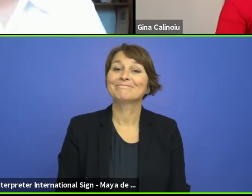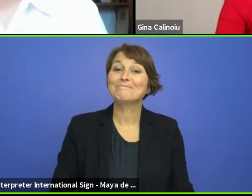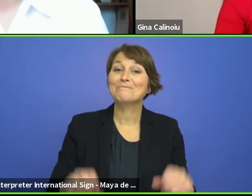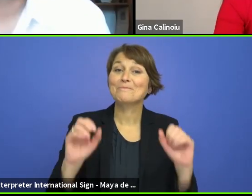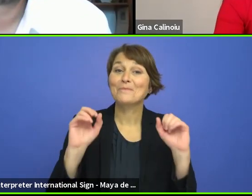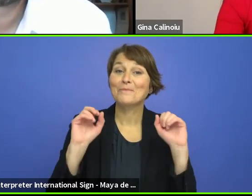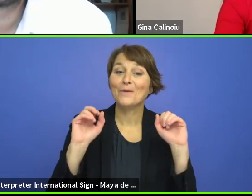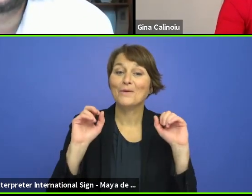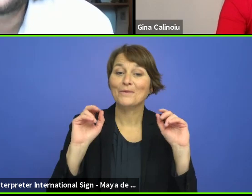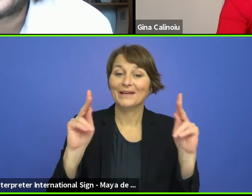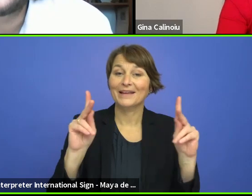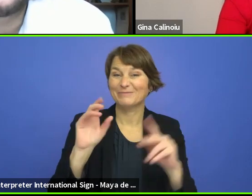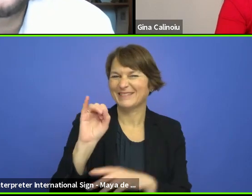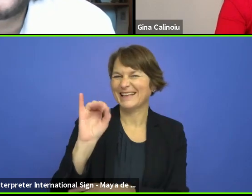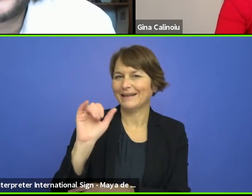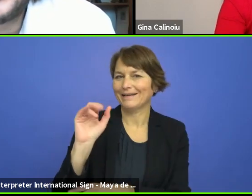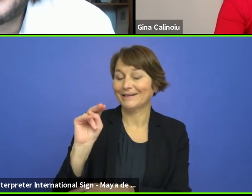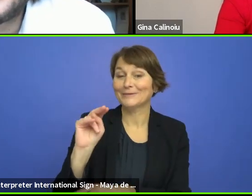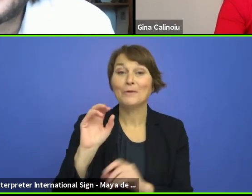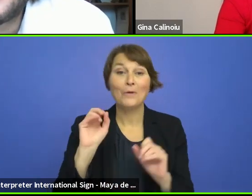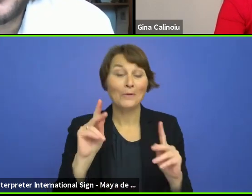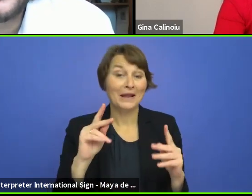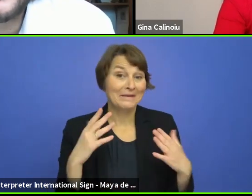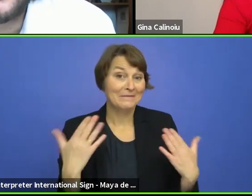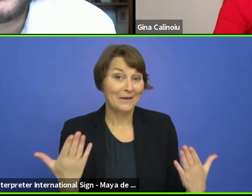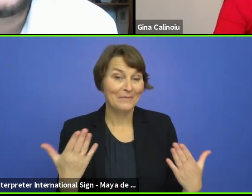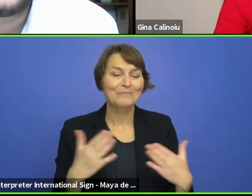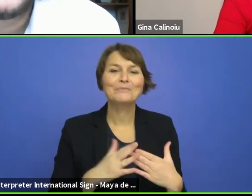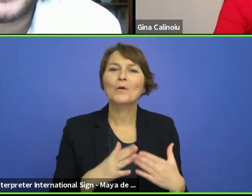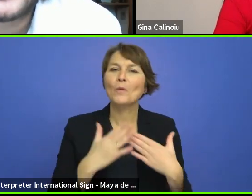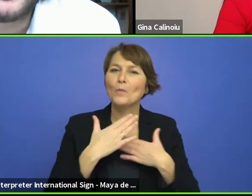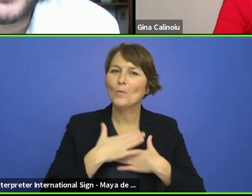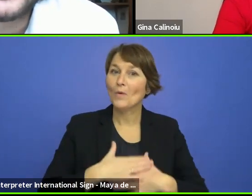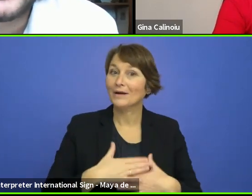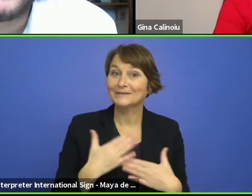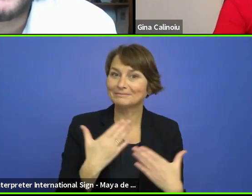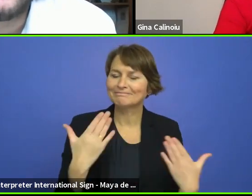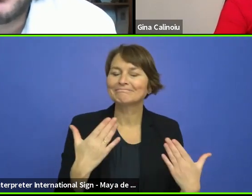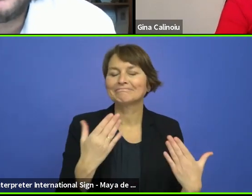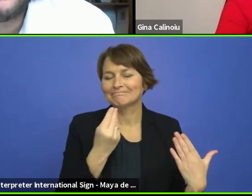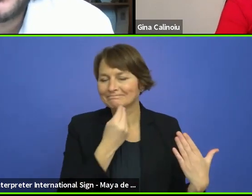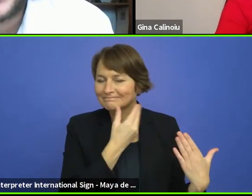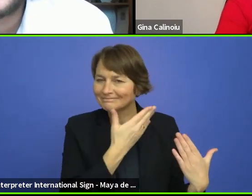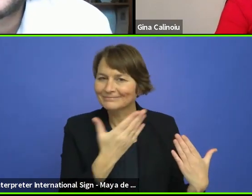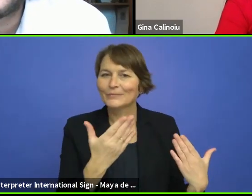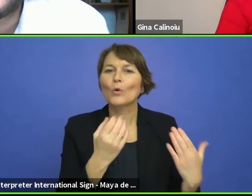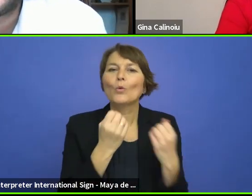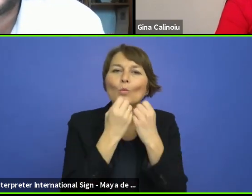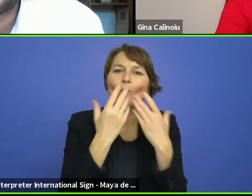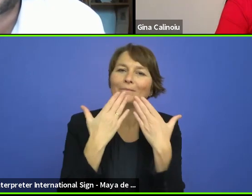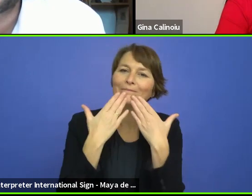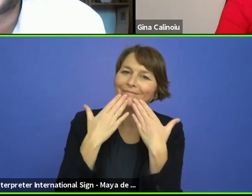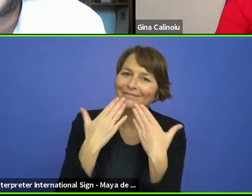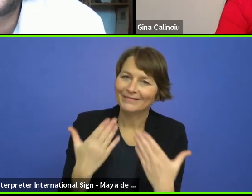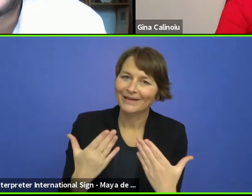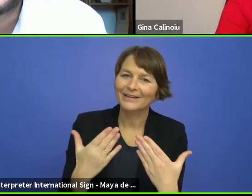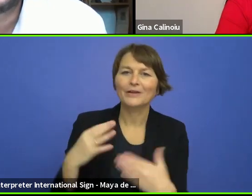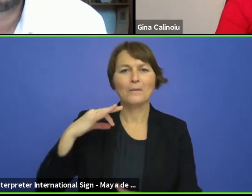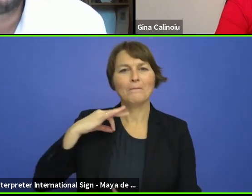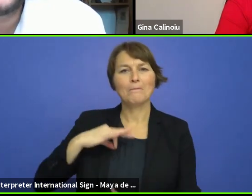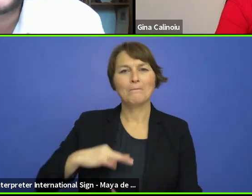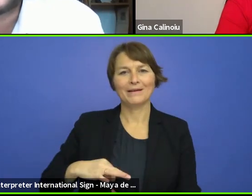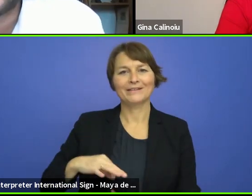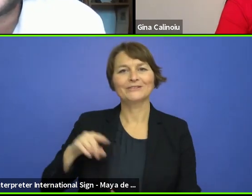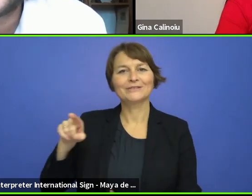Okay, so we want to express our warm thanks to the Minister of State,